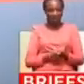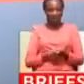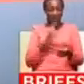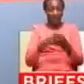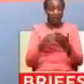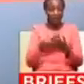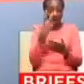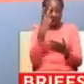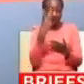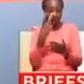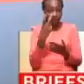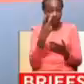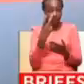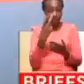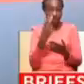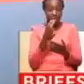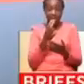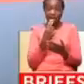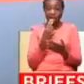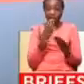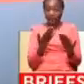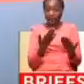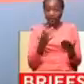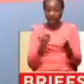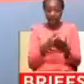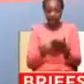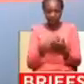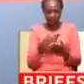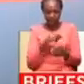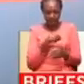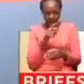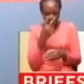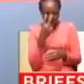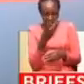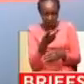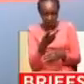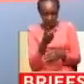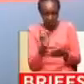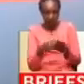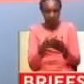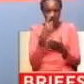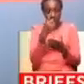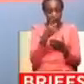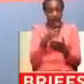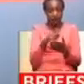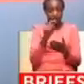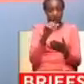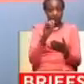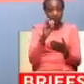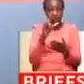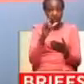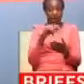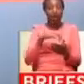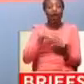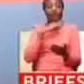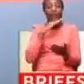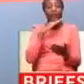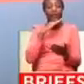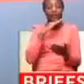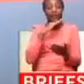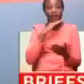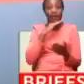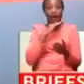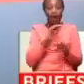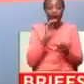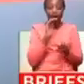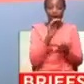string, and I follow the string, and it turns out that this string is actually the tail of a dead chameleon with its mouth